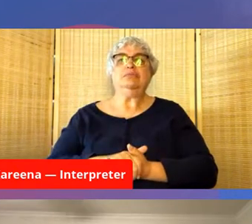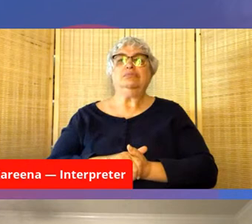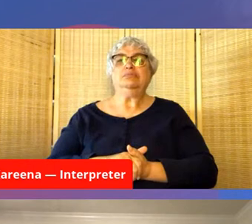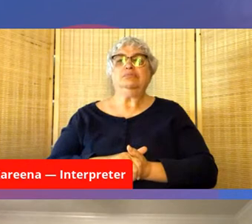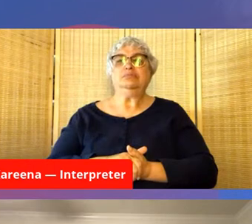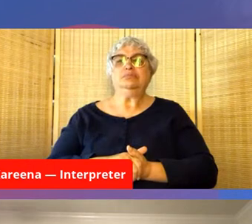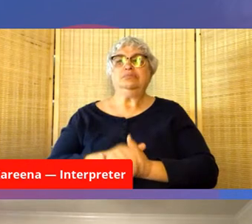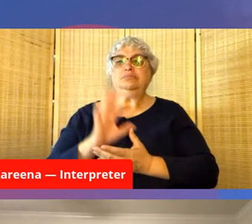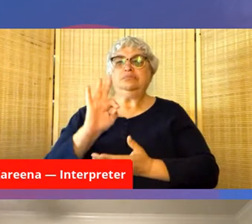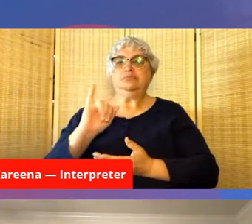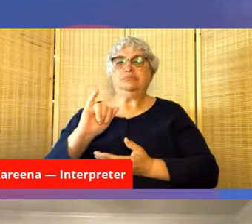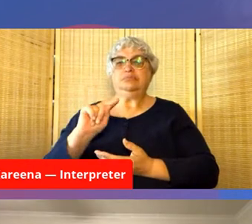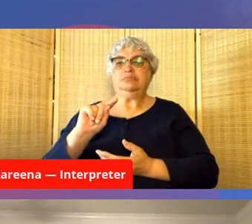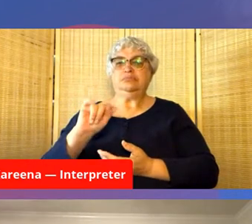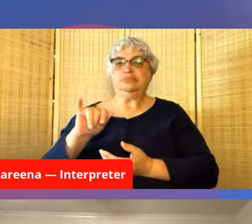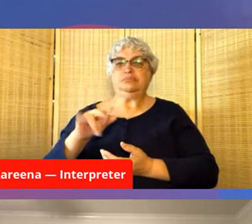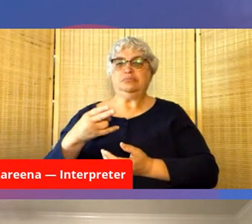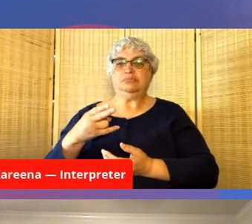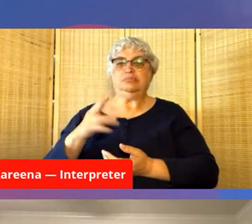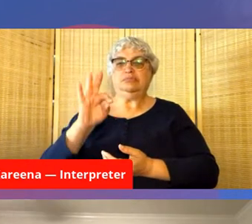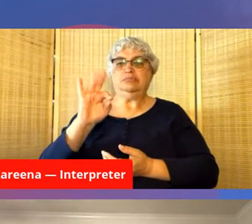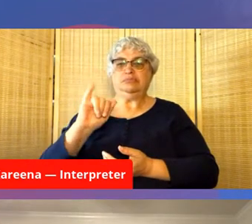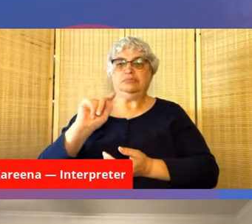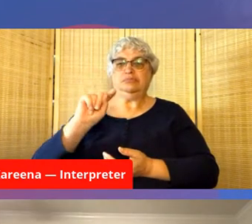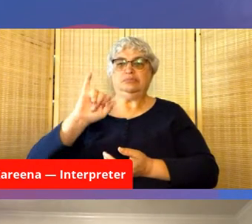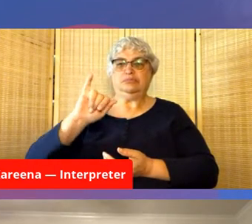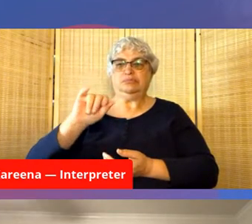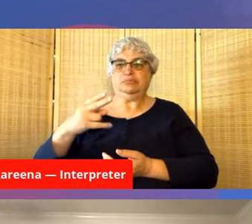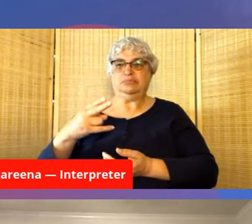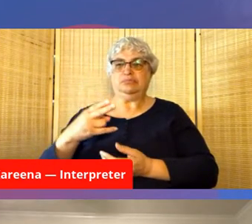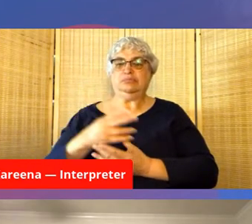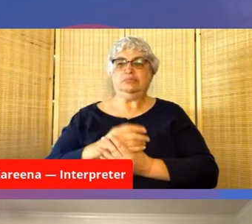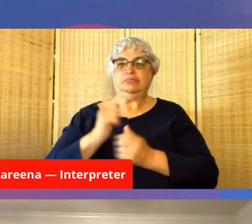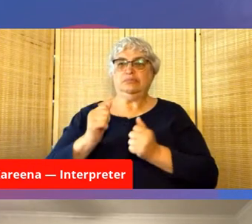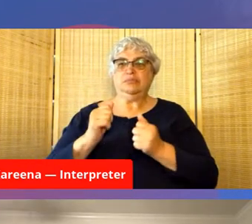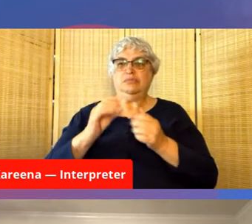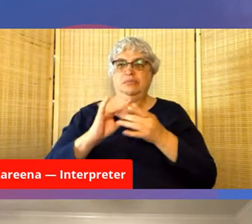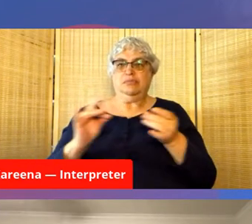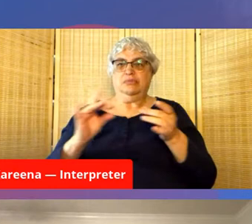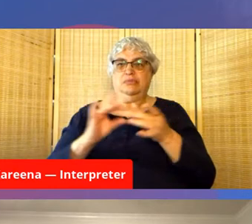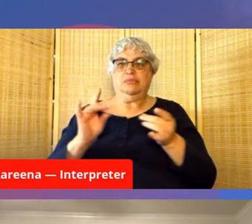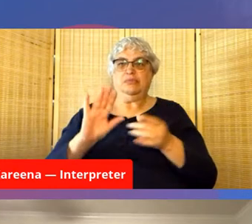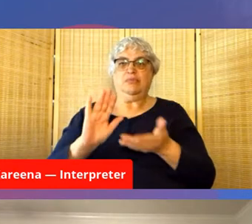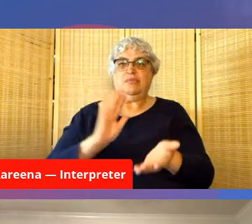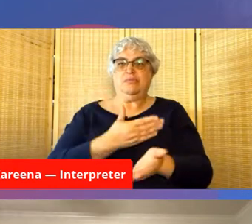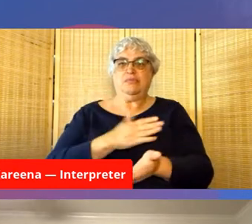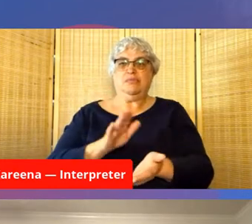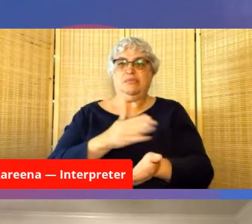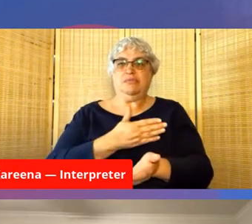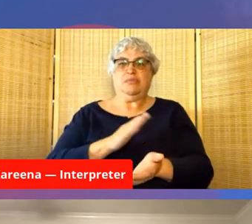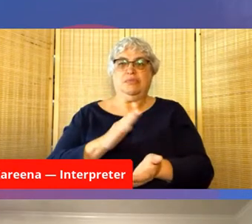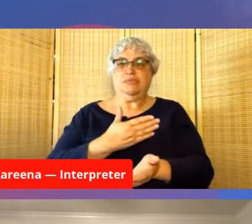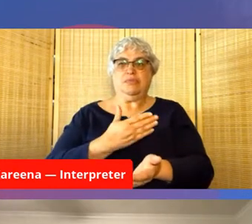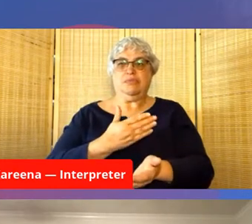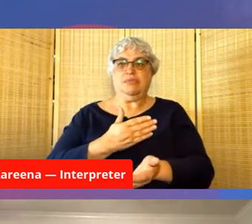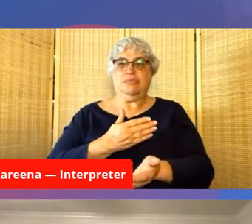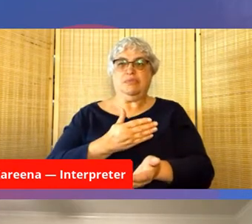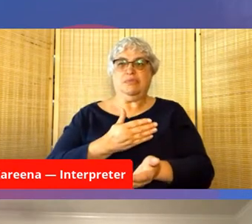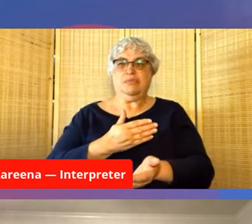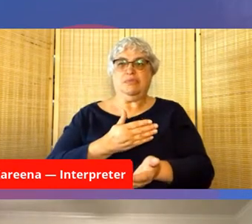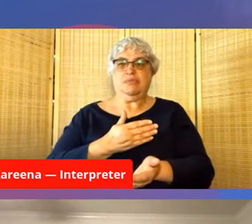And Fatih, do you know, like, can you also share in your music, in your tradition,